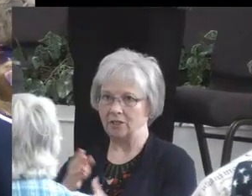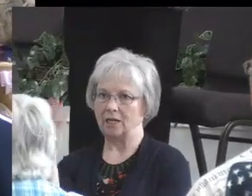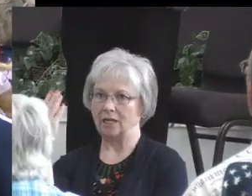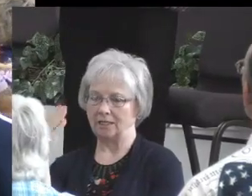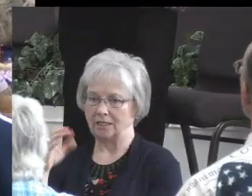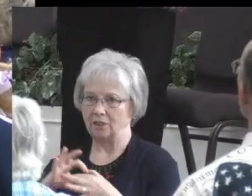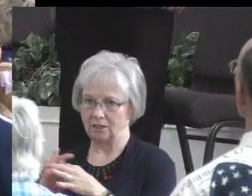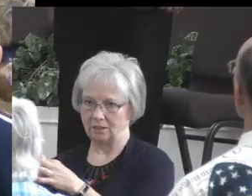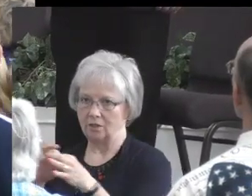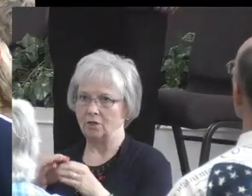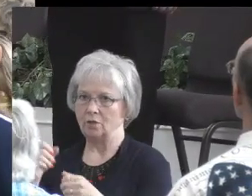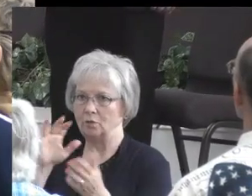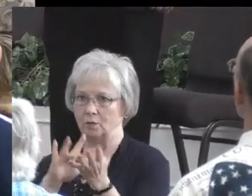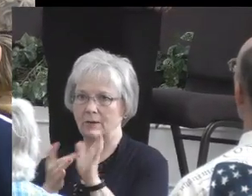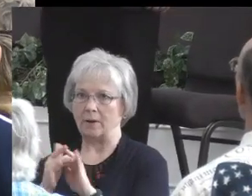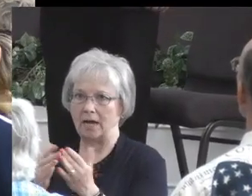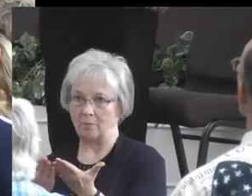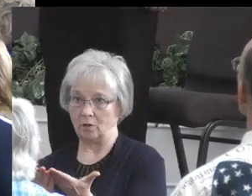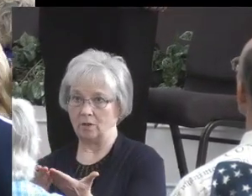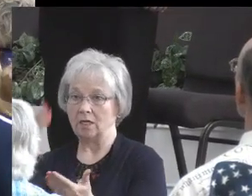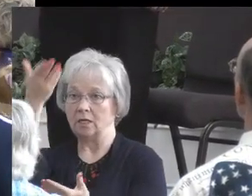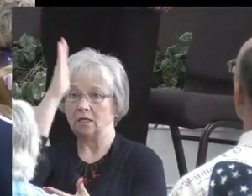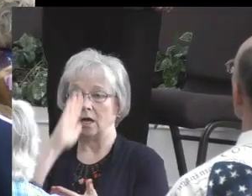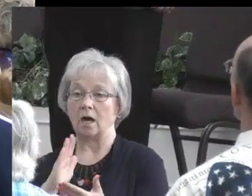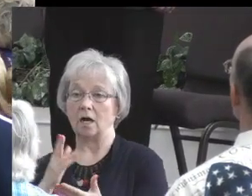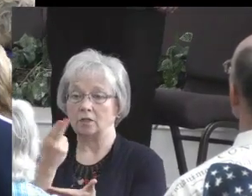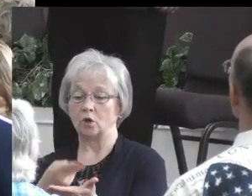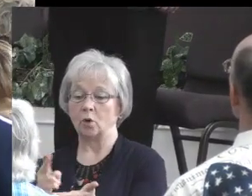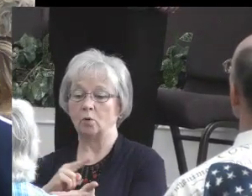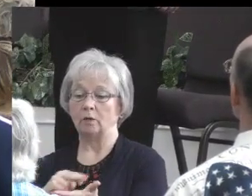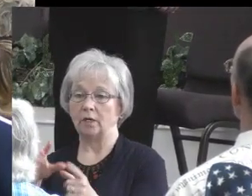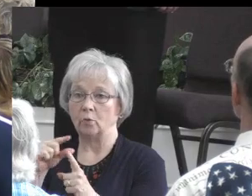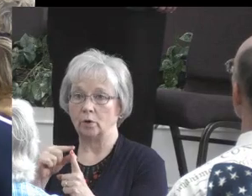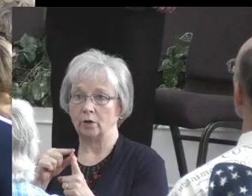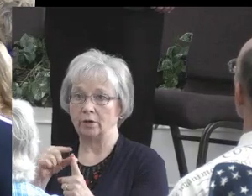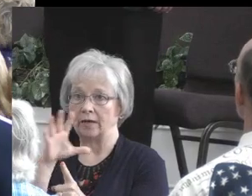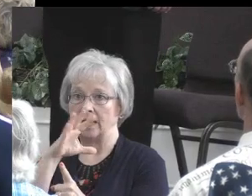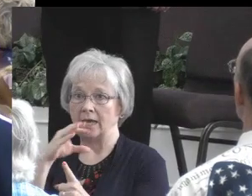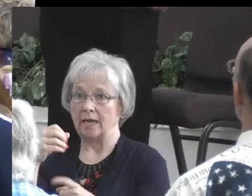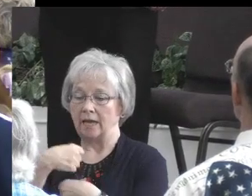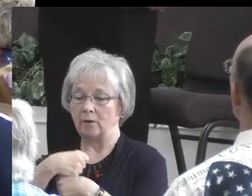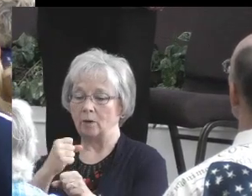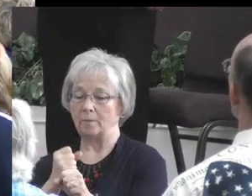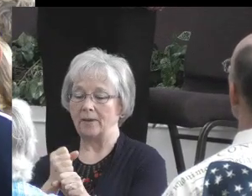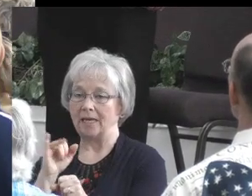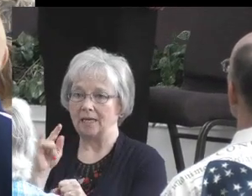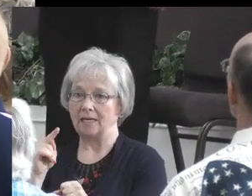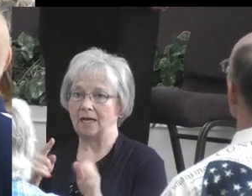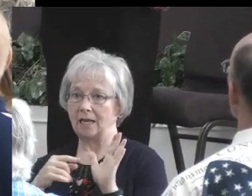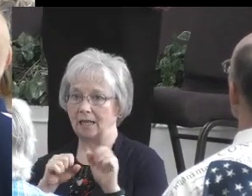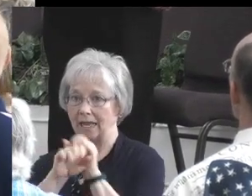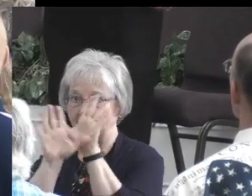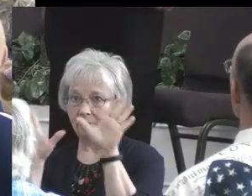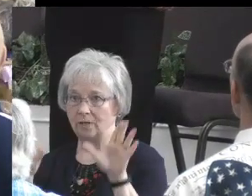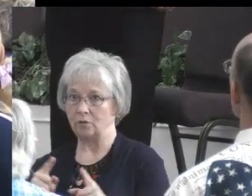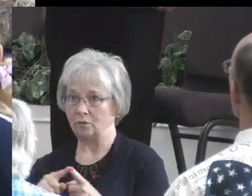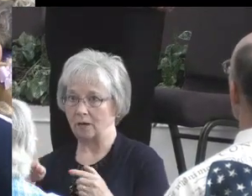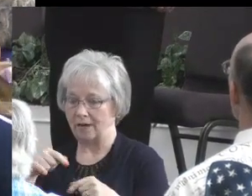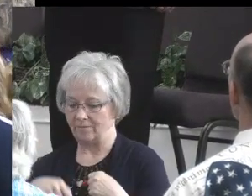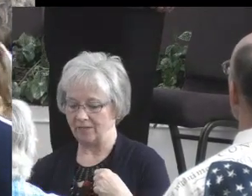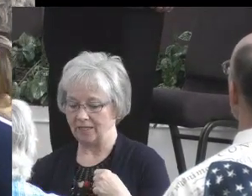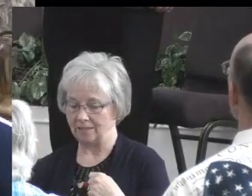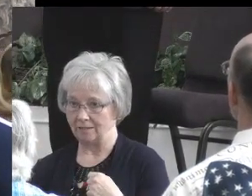pledge allegiance to the Bible, God's holy word, and will make it a lamp unto